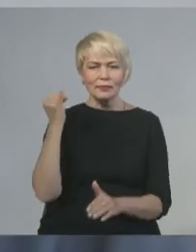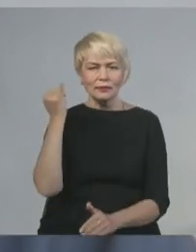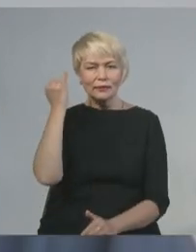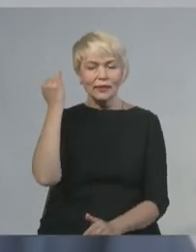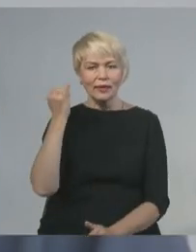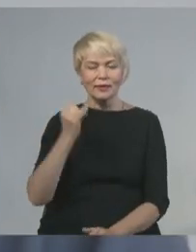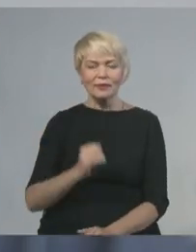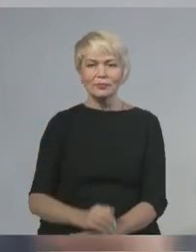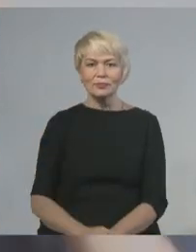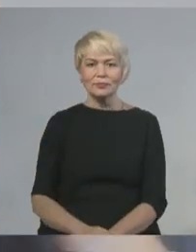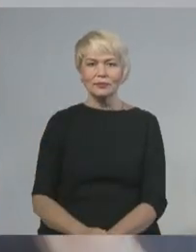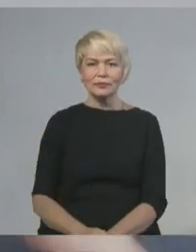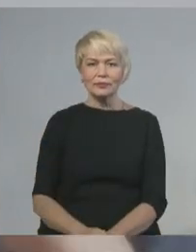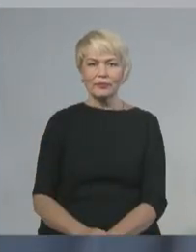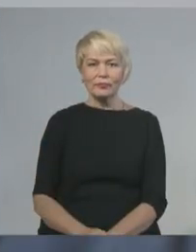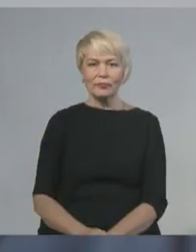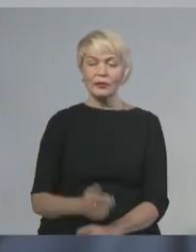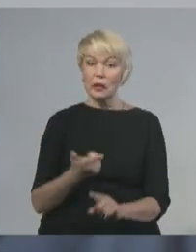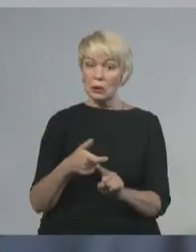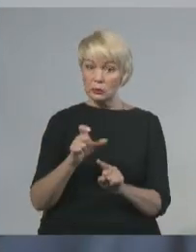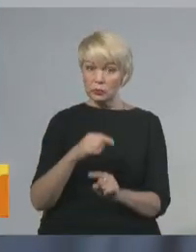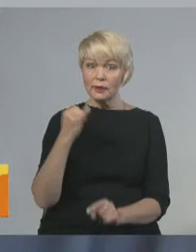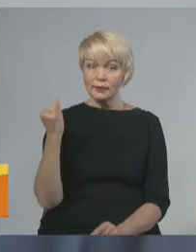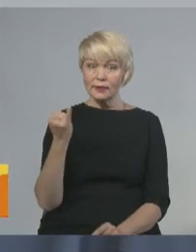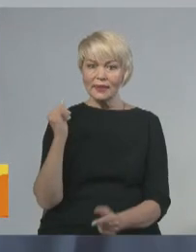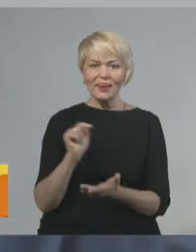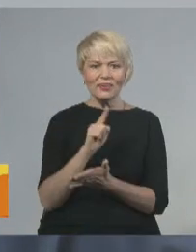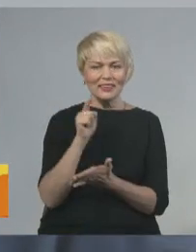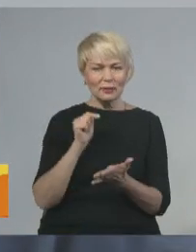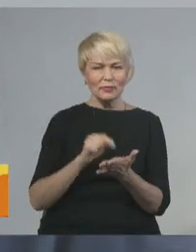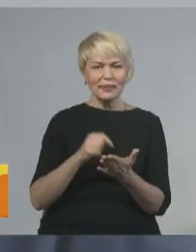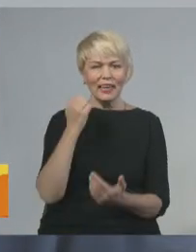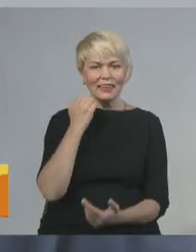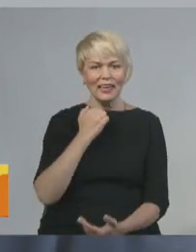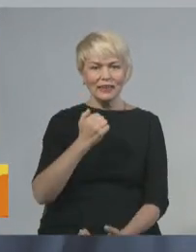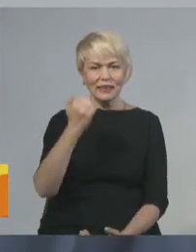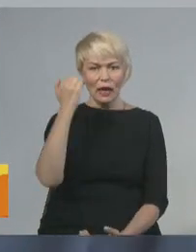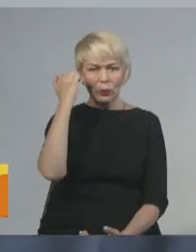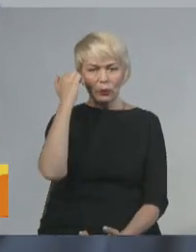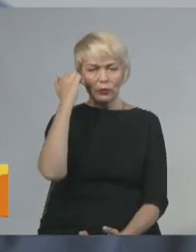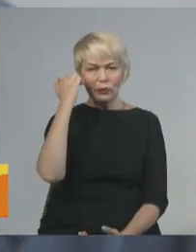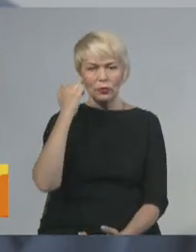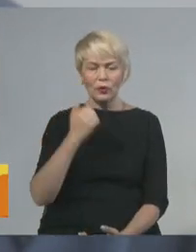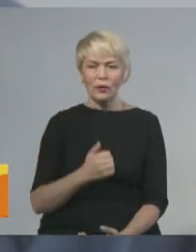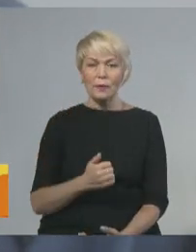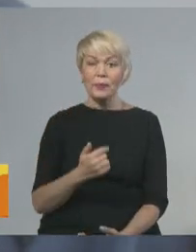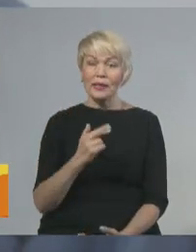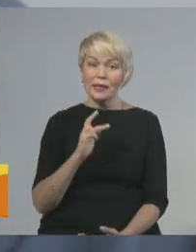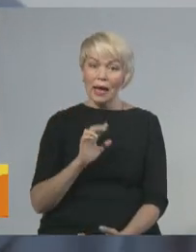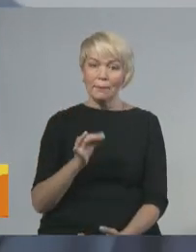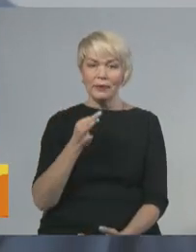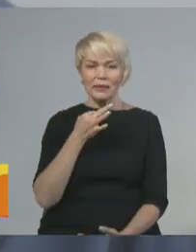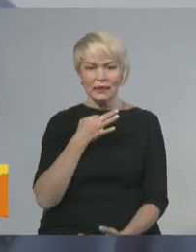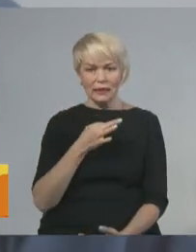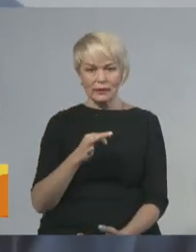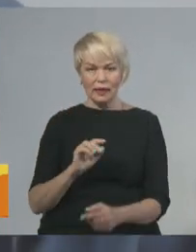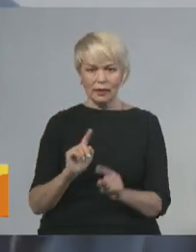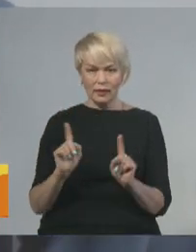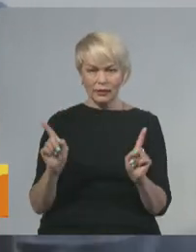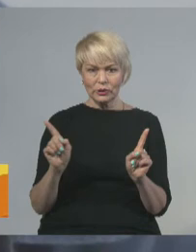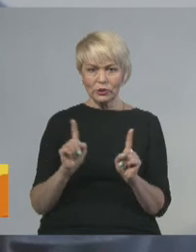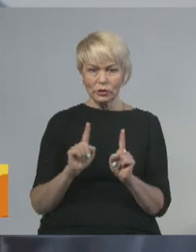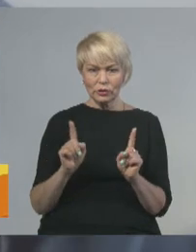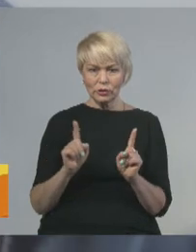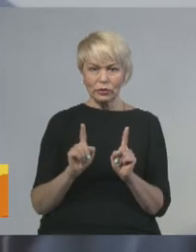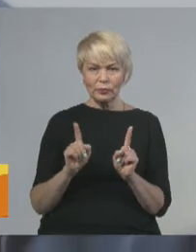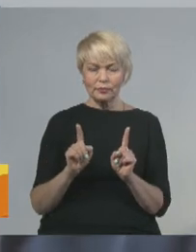that's a very interesting question thank you for it that's um i would say that uh there were there were stages